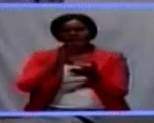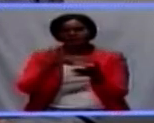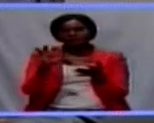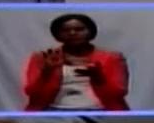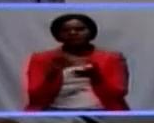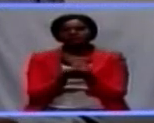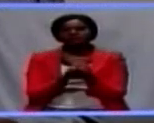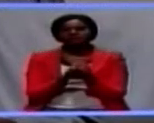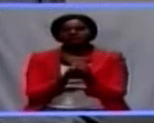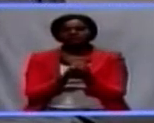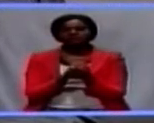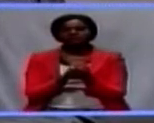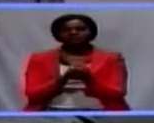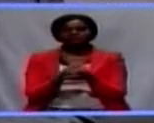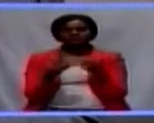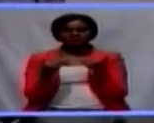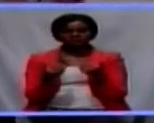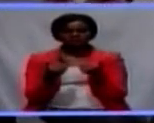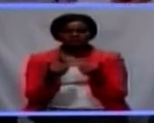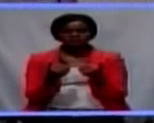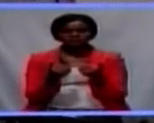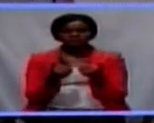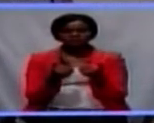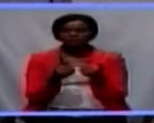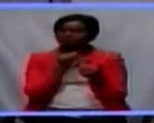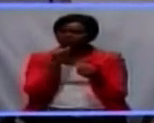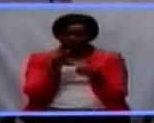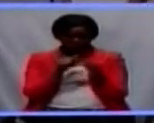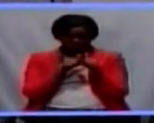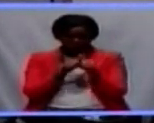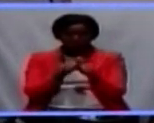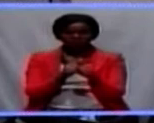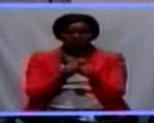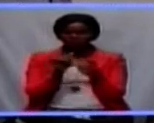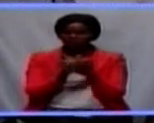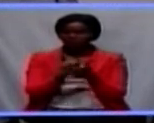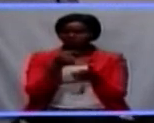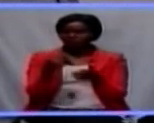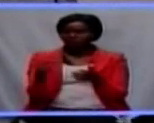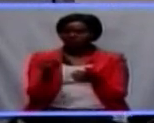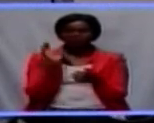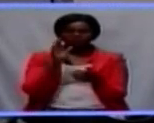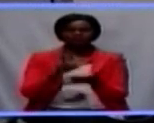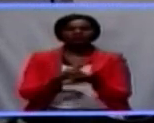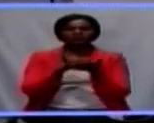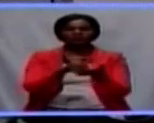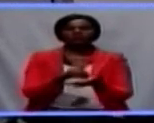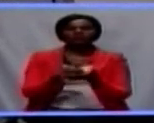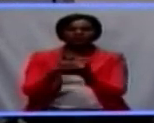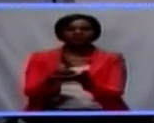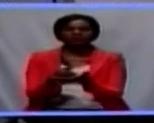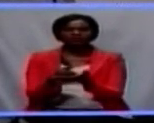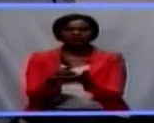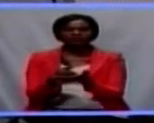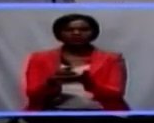warned. Now we are saying we will not take that route. We will not auction the goods, we will donate the goods. If